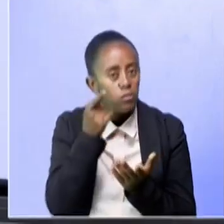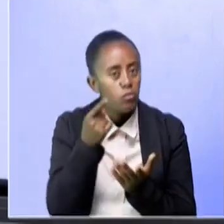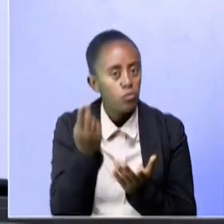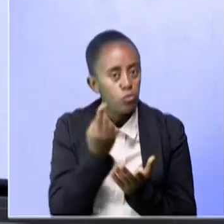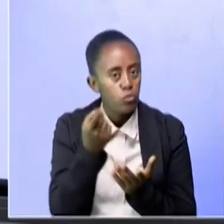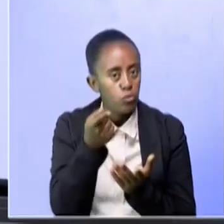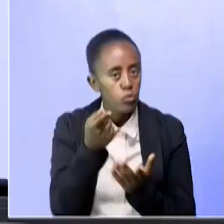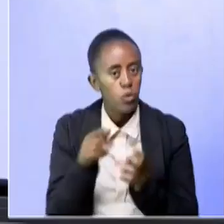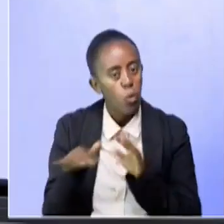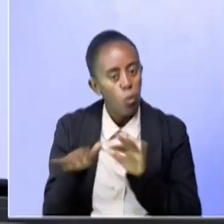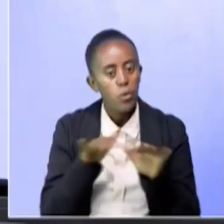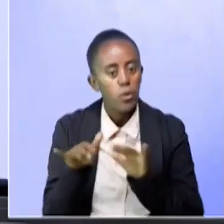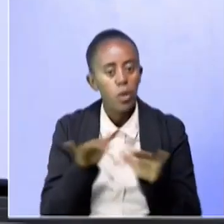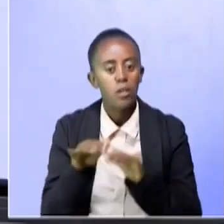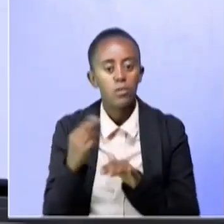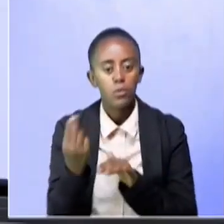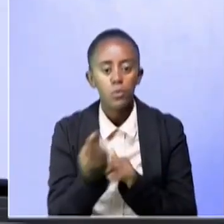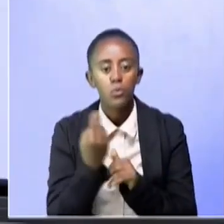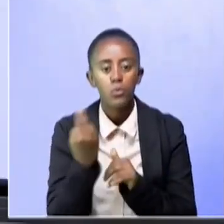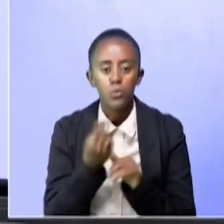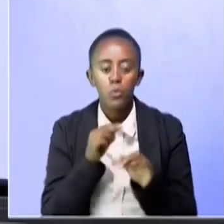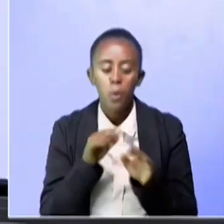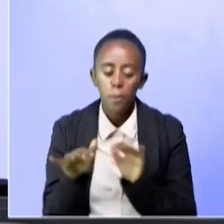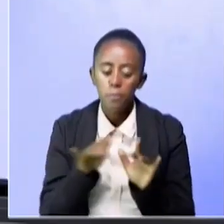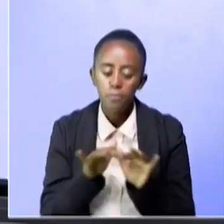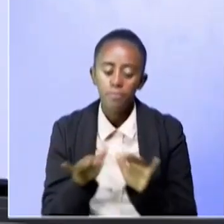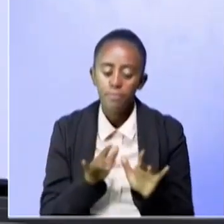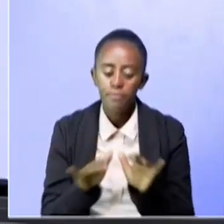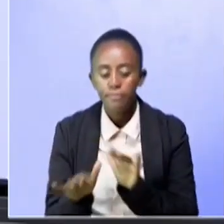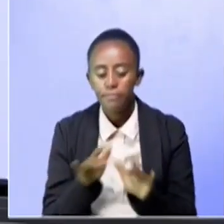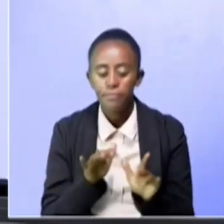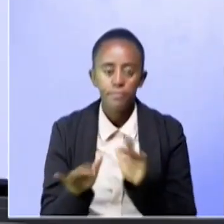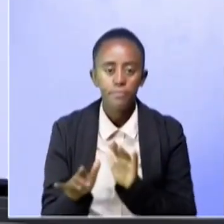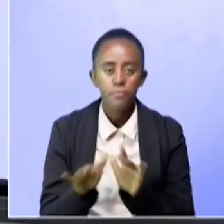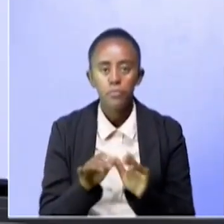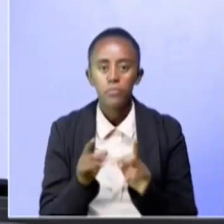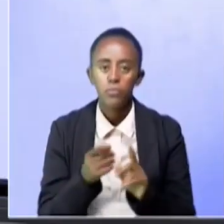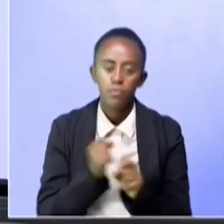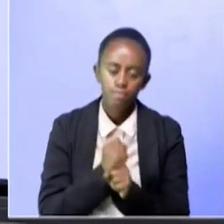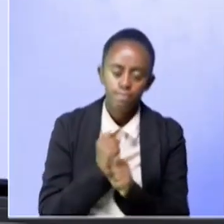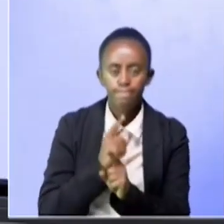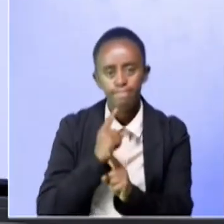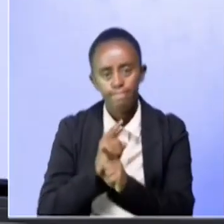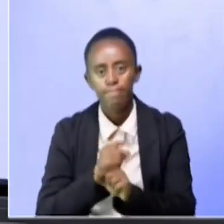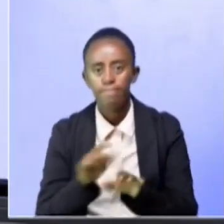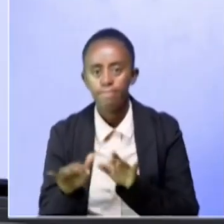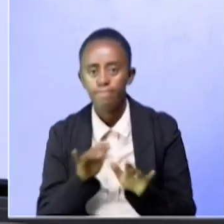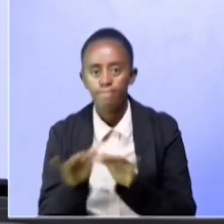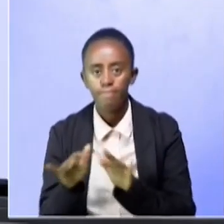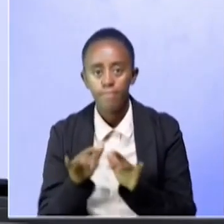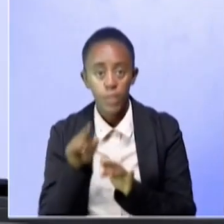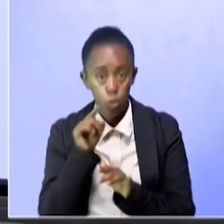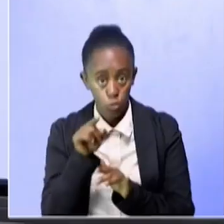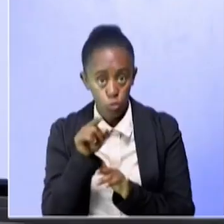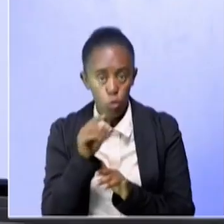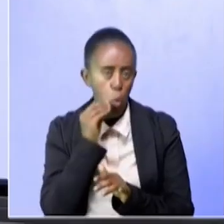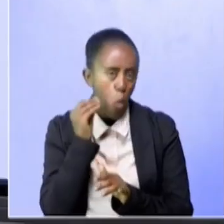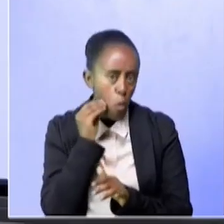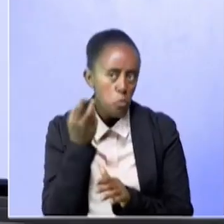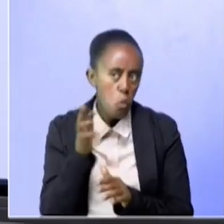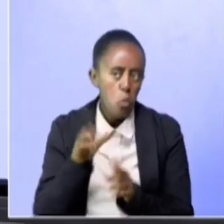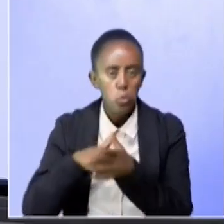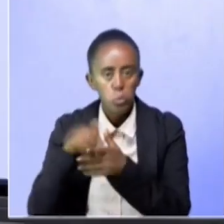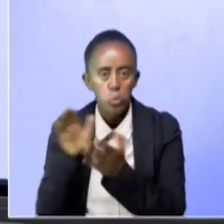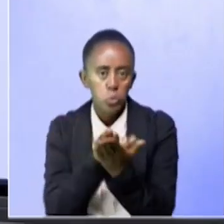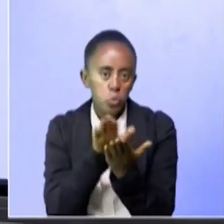using computer, if you are able to manipulate your computer properly, whether at home or